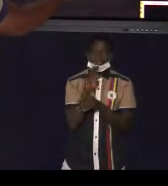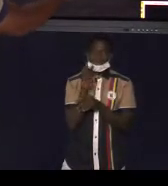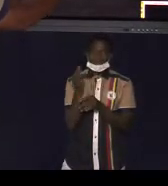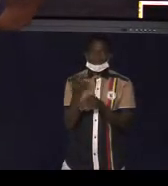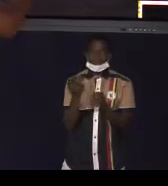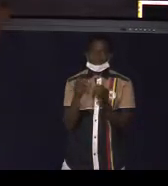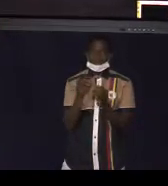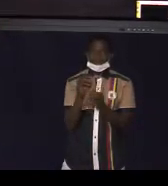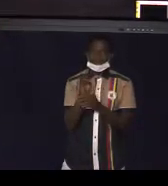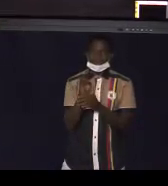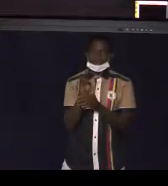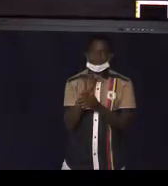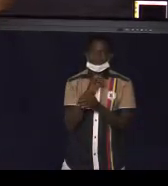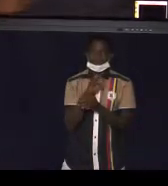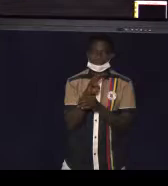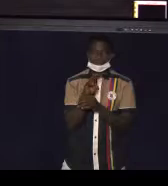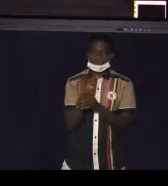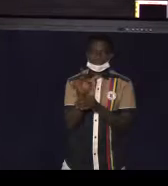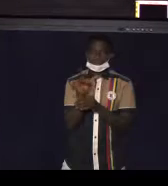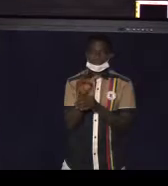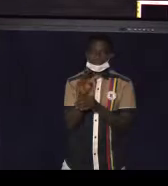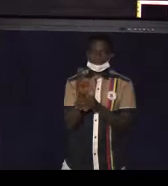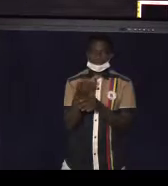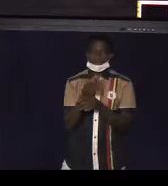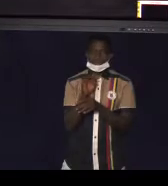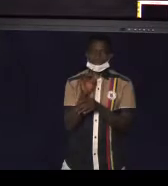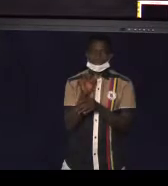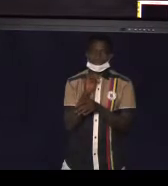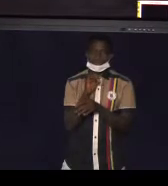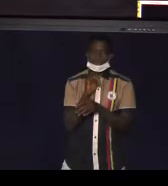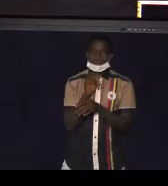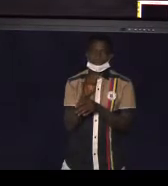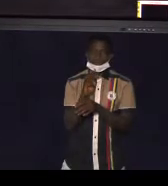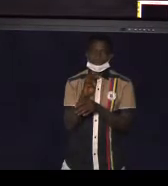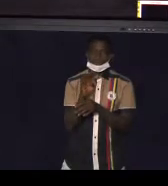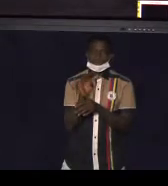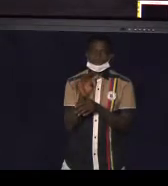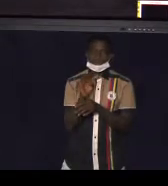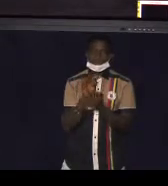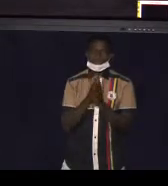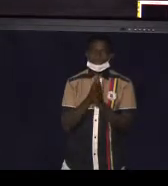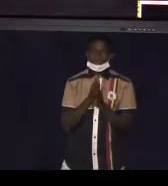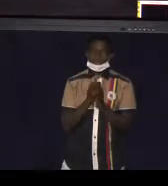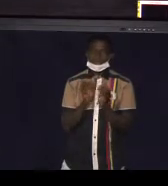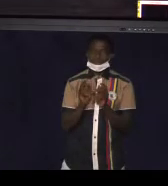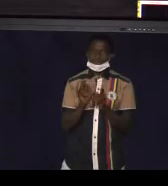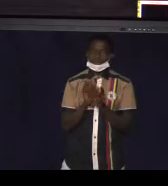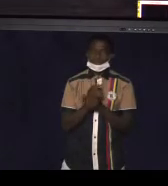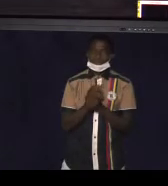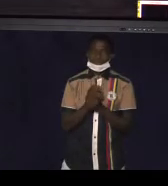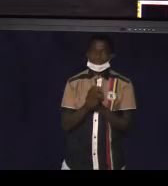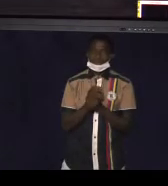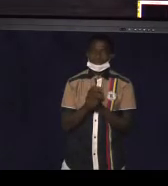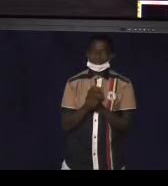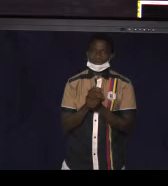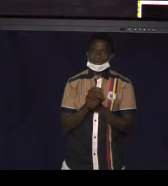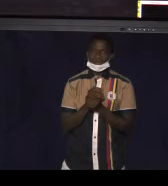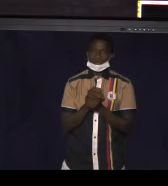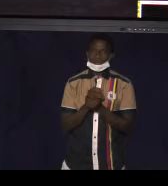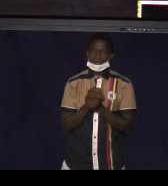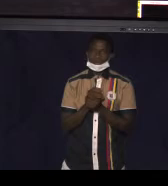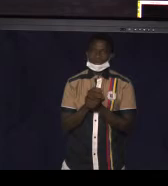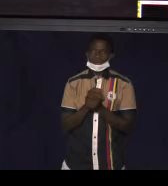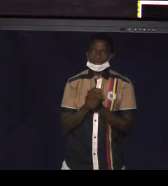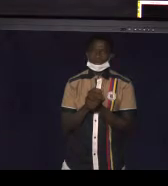is 28. And so 6 times 8 here is 48. Okay.